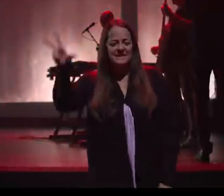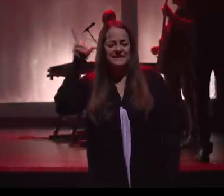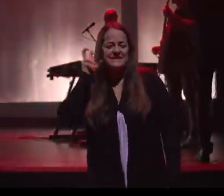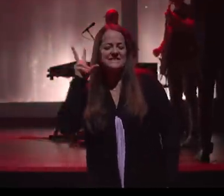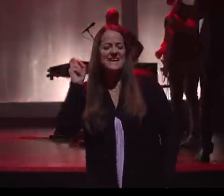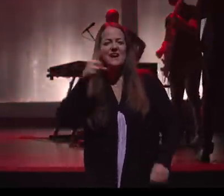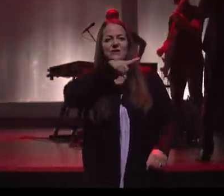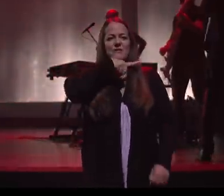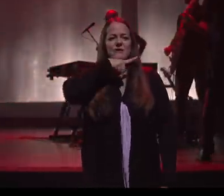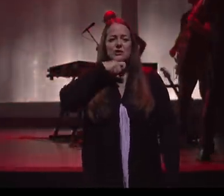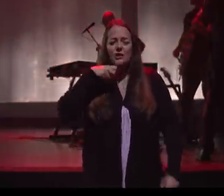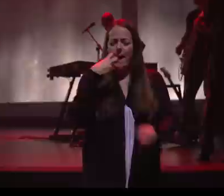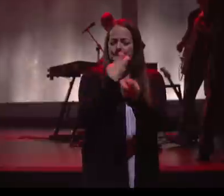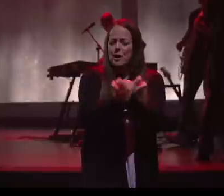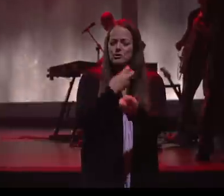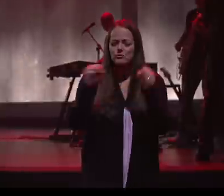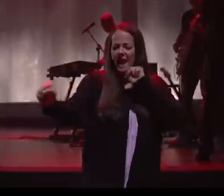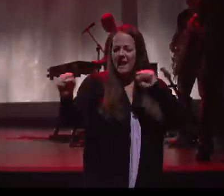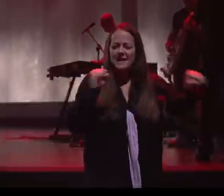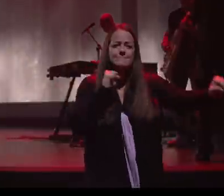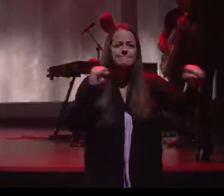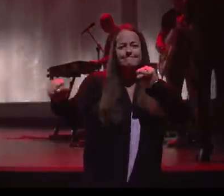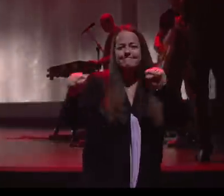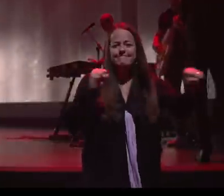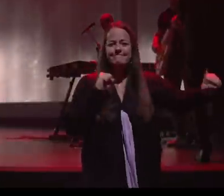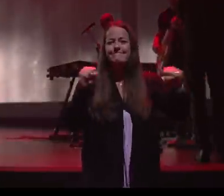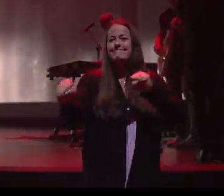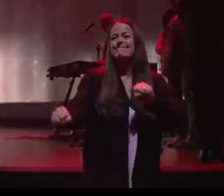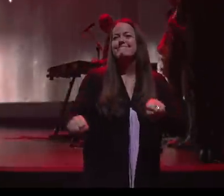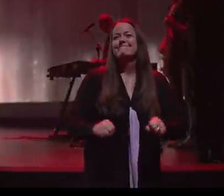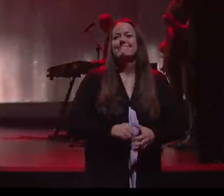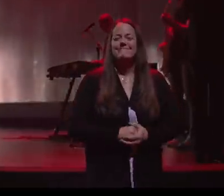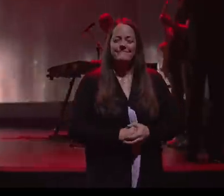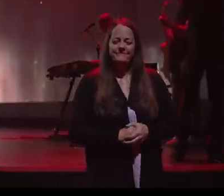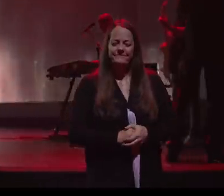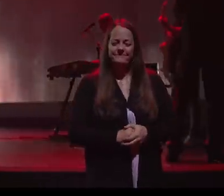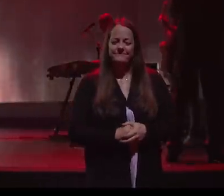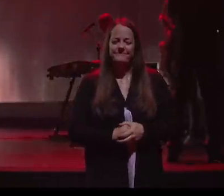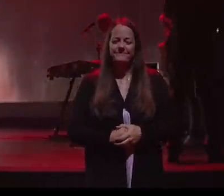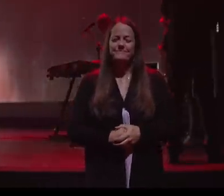This is the sound of dry bones rattling.